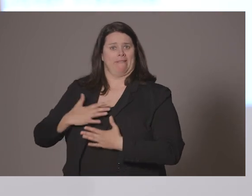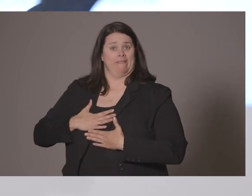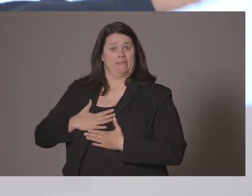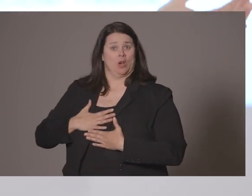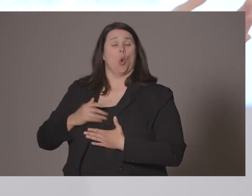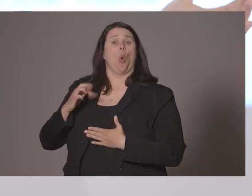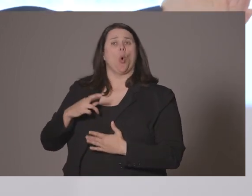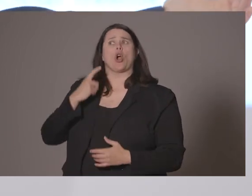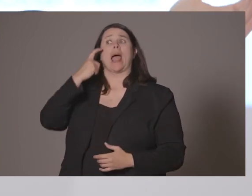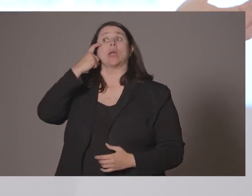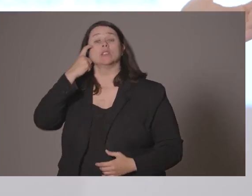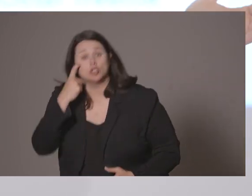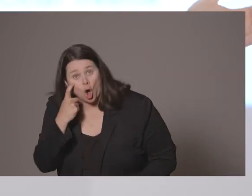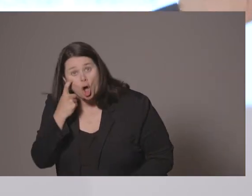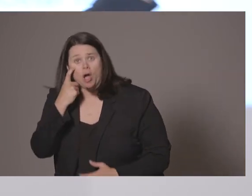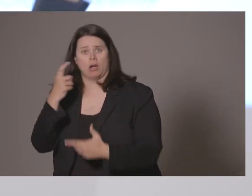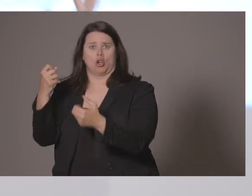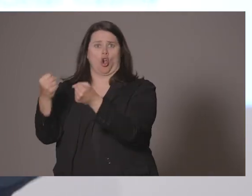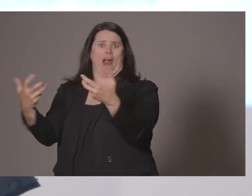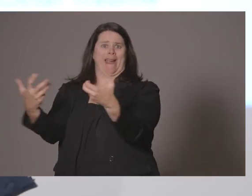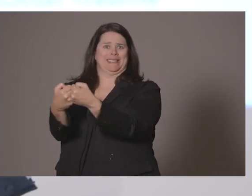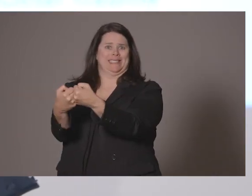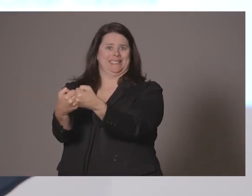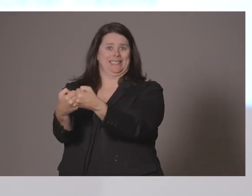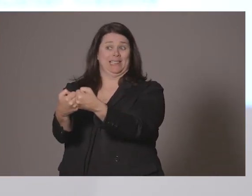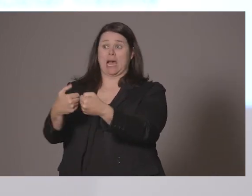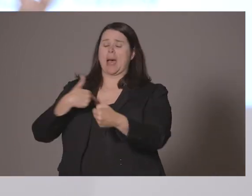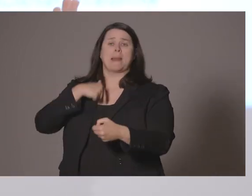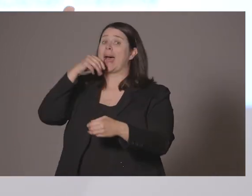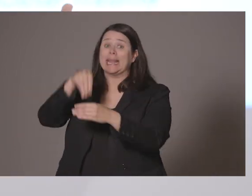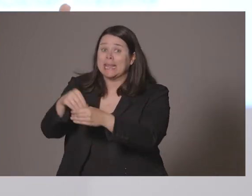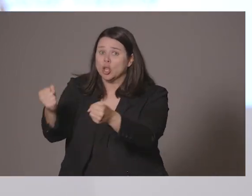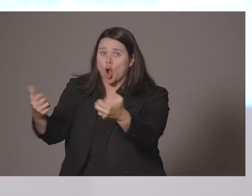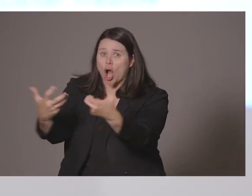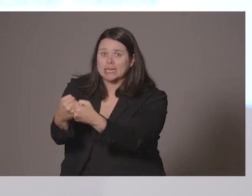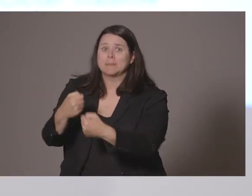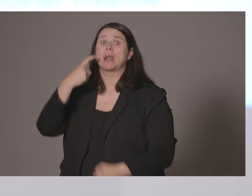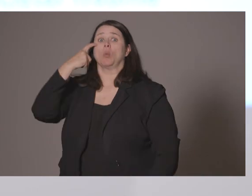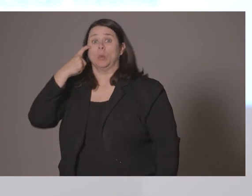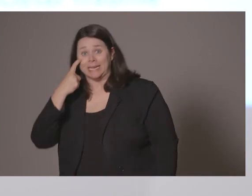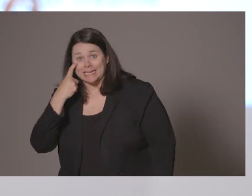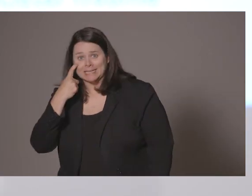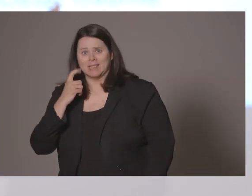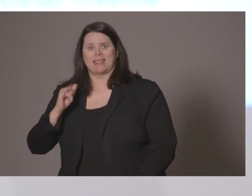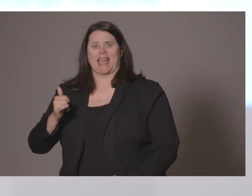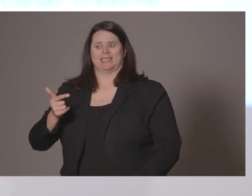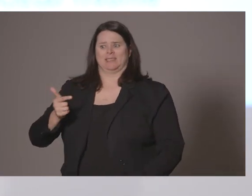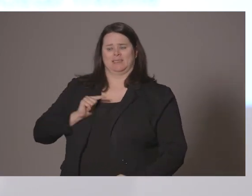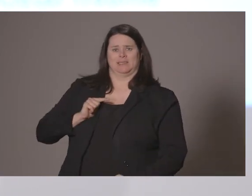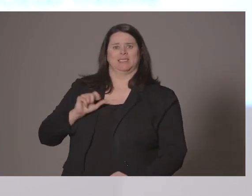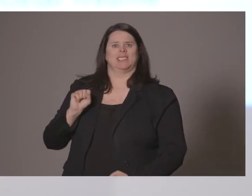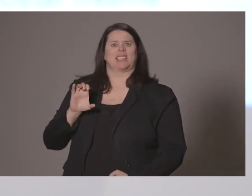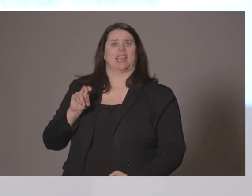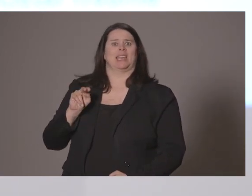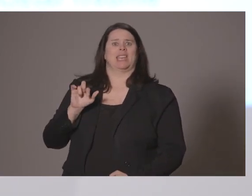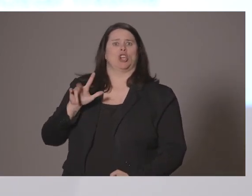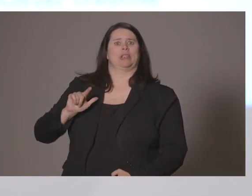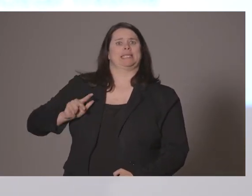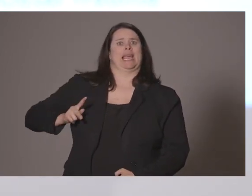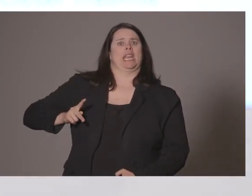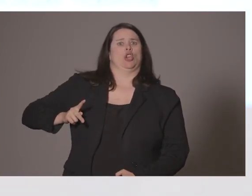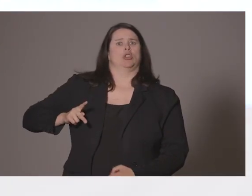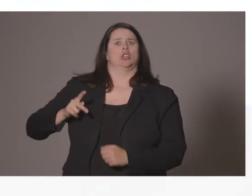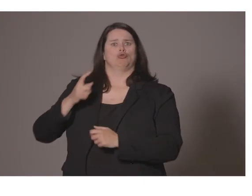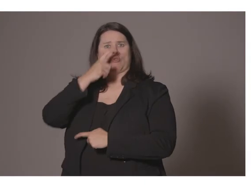event. Witnessing a car accident, not being in it, but witnessing it can also, you were there and can have some